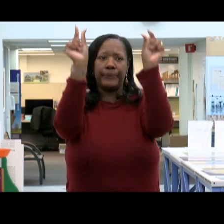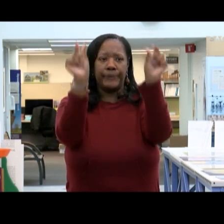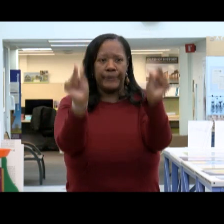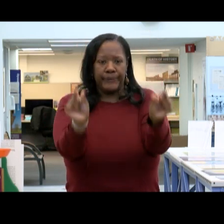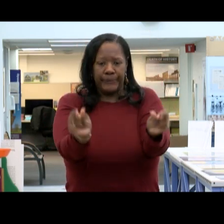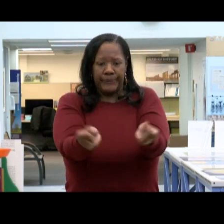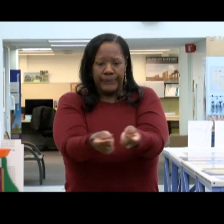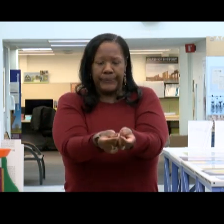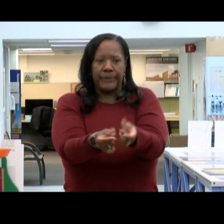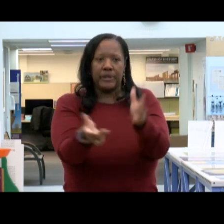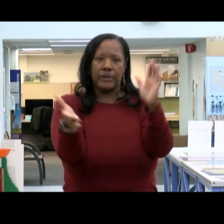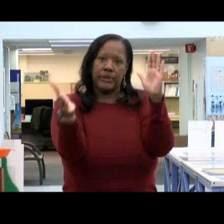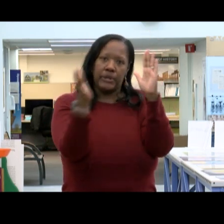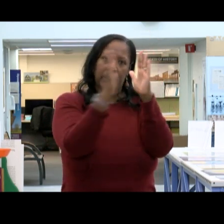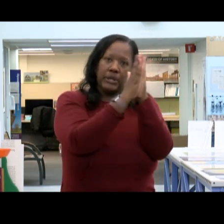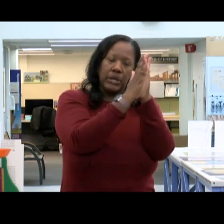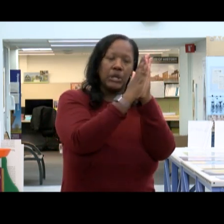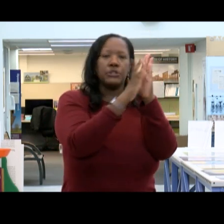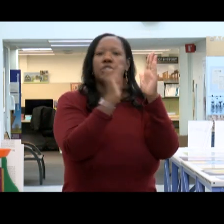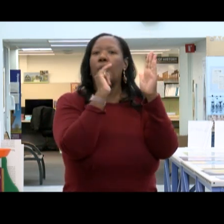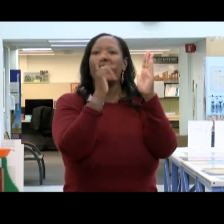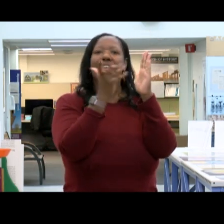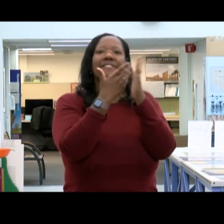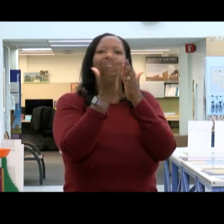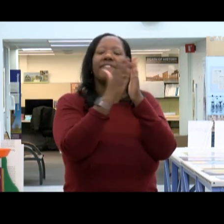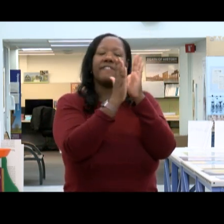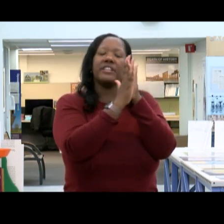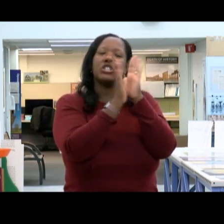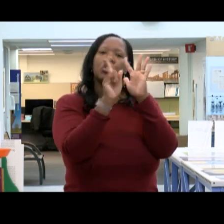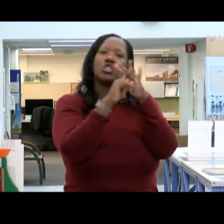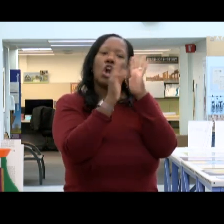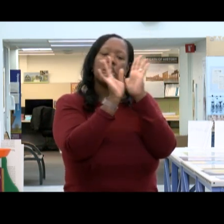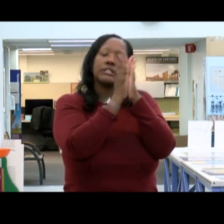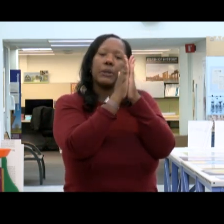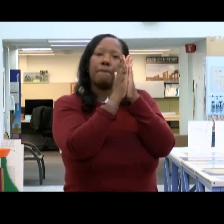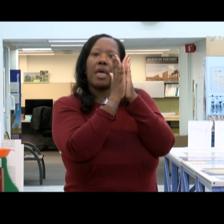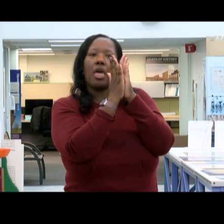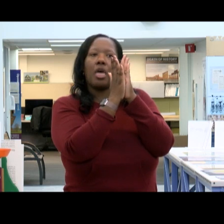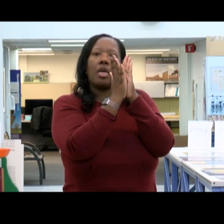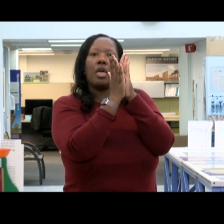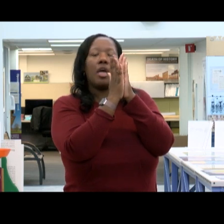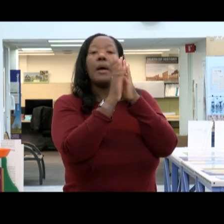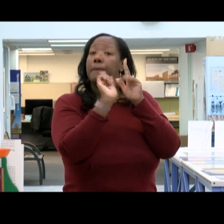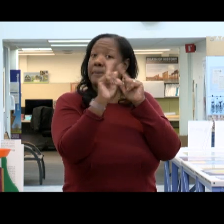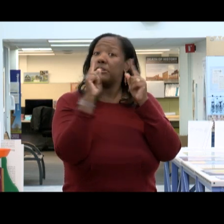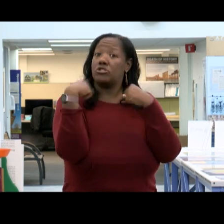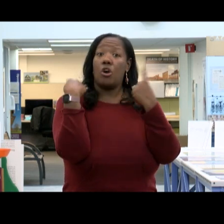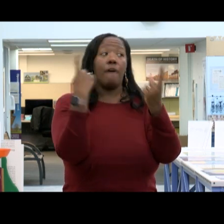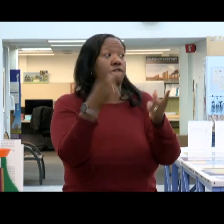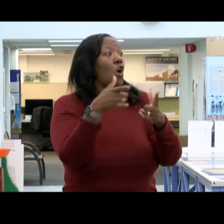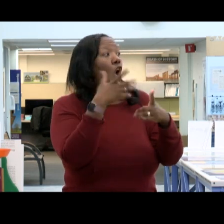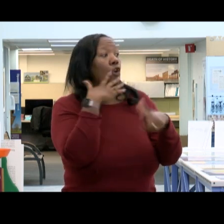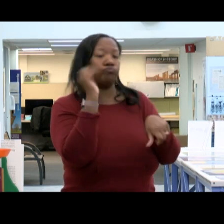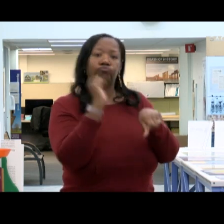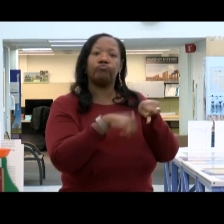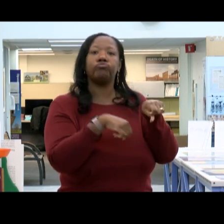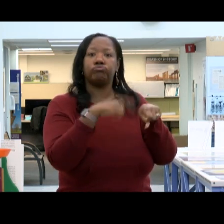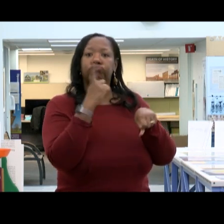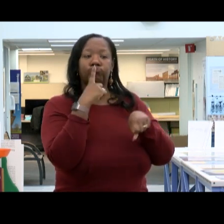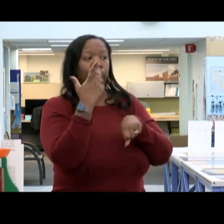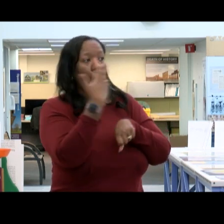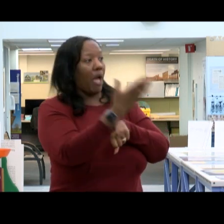keep it from starting to peel. We figure we can control that. But actually, it's held up really well. I'm pretty happy with